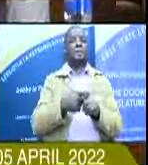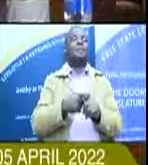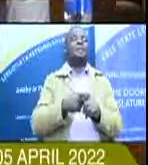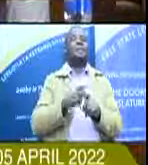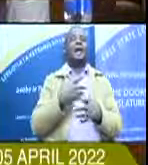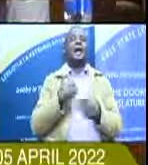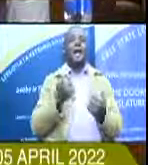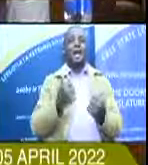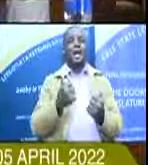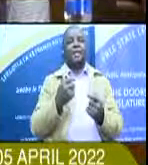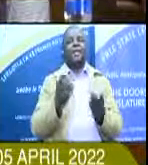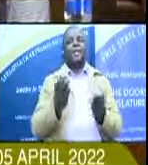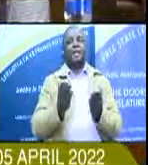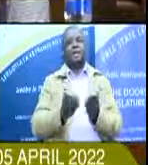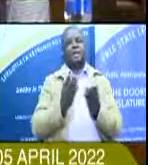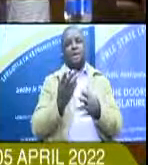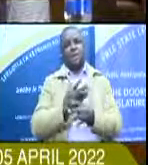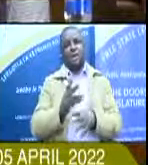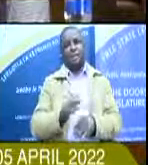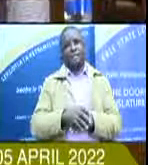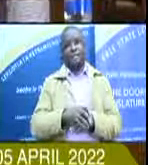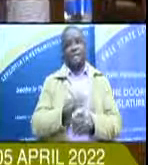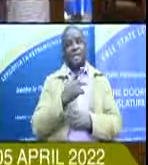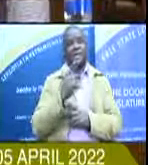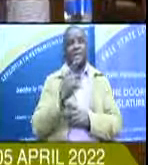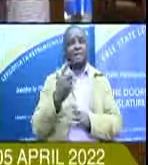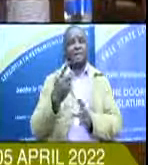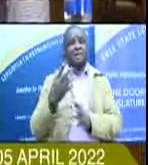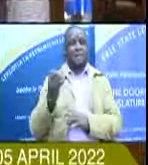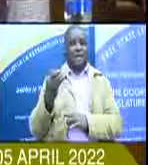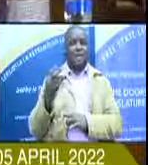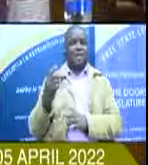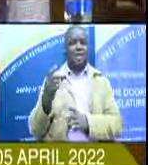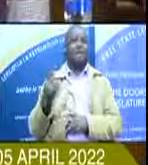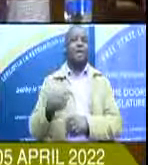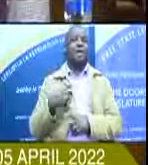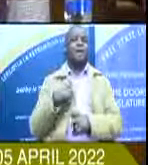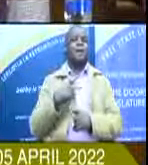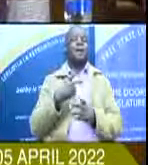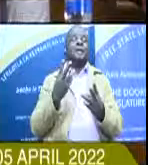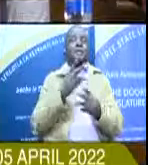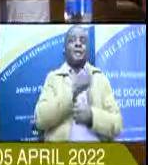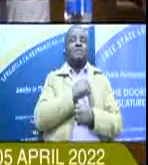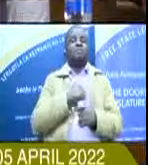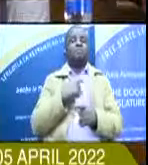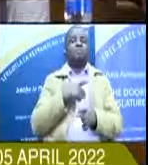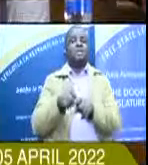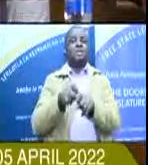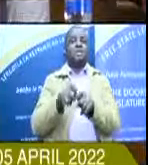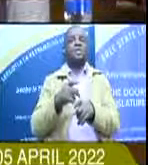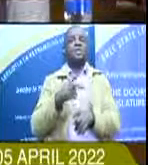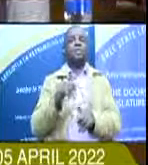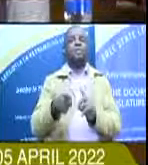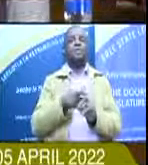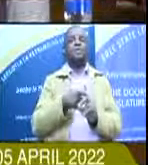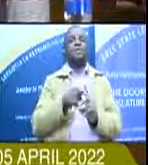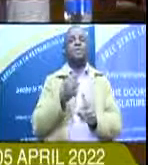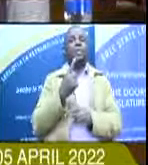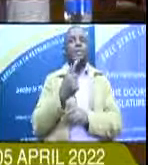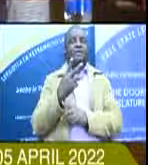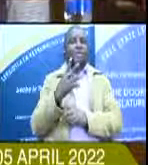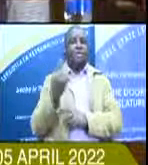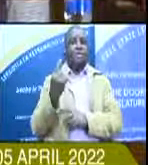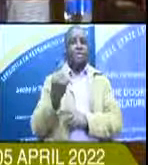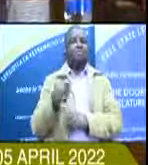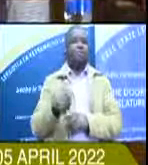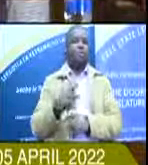healthcare workers. About 7,939 officials tested positive for COVID-19, while